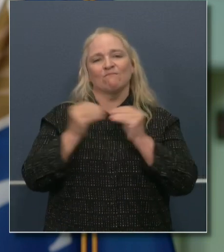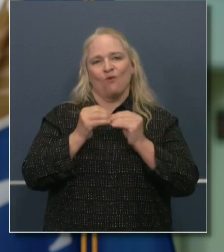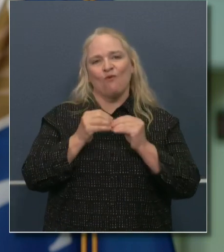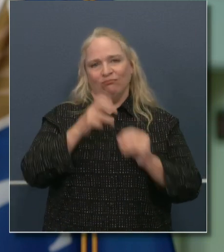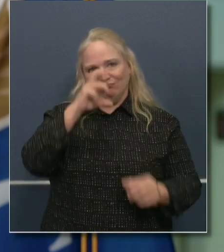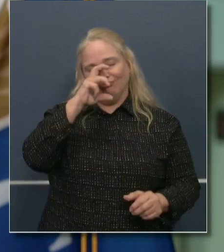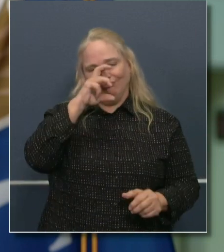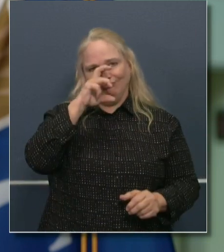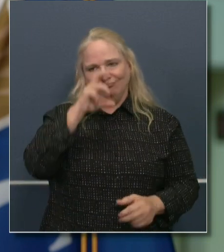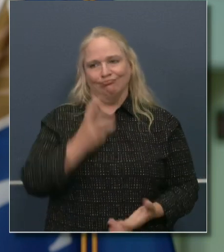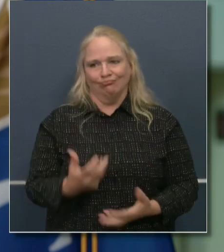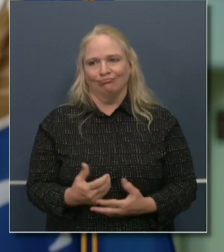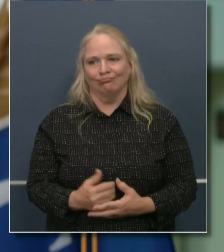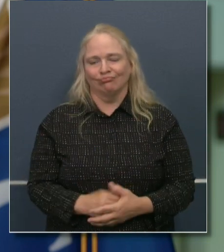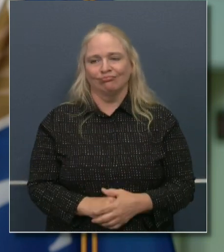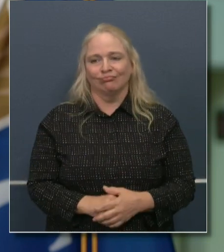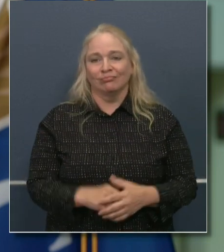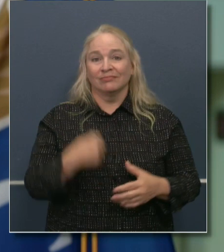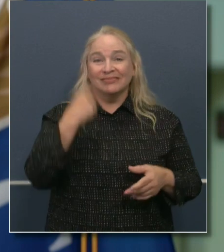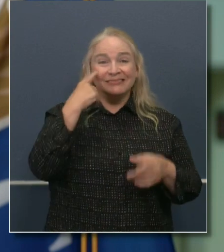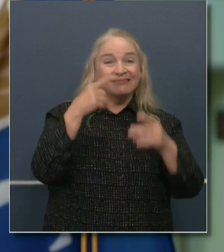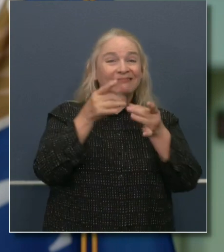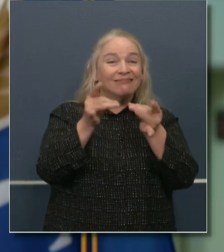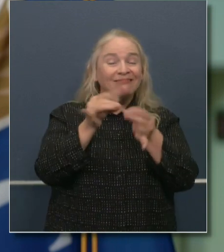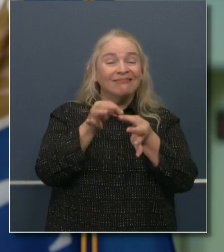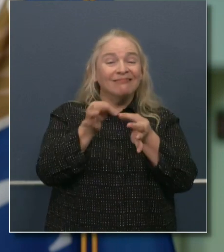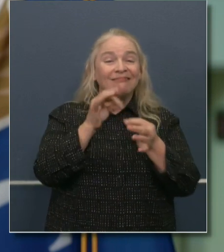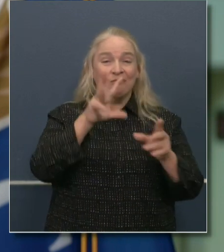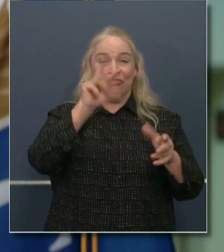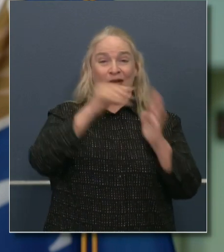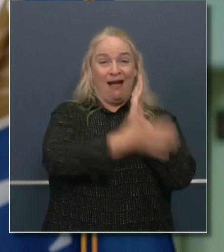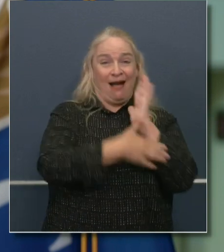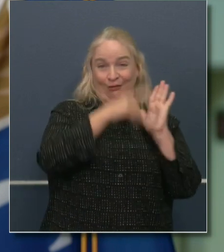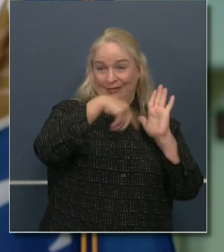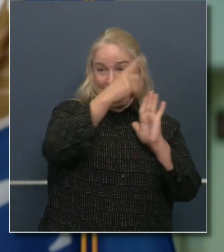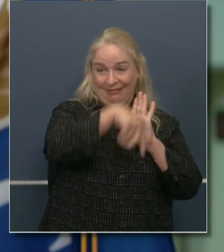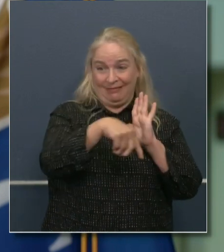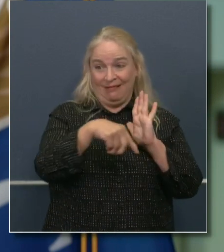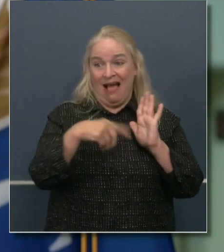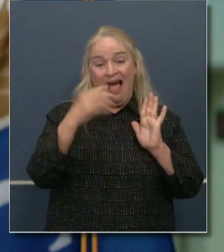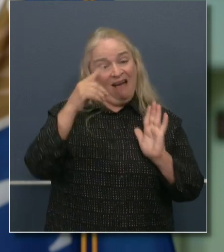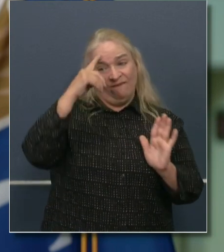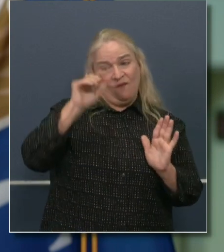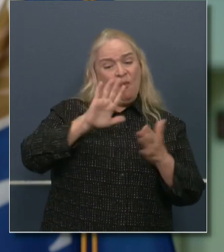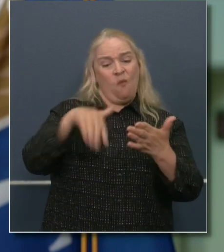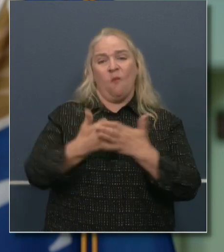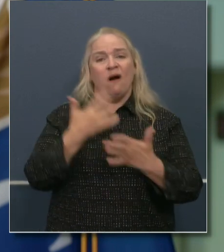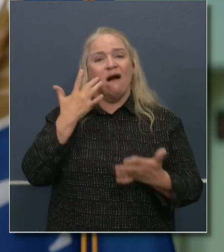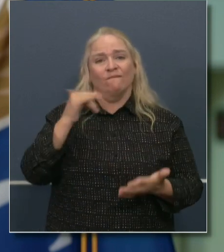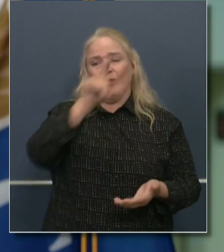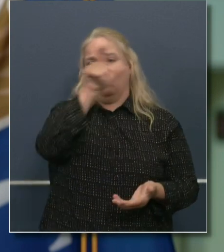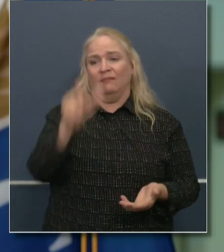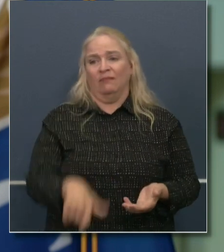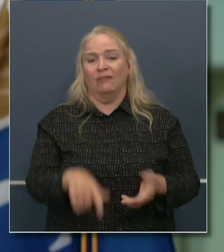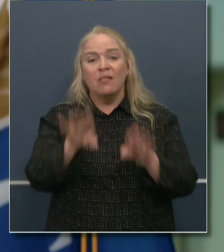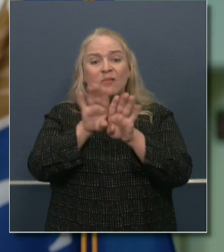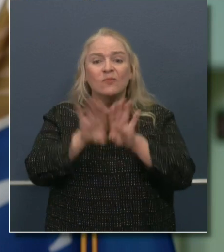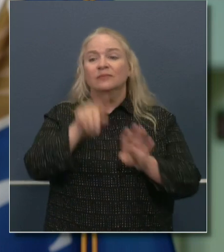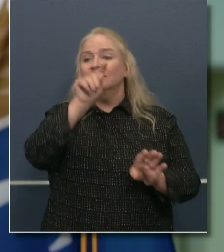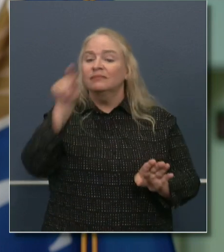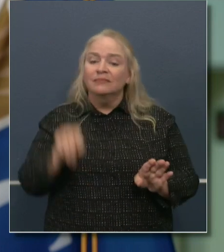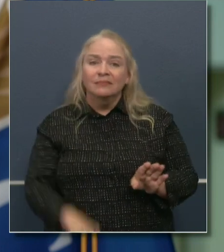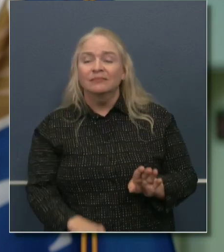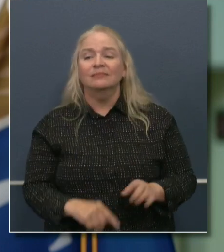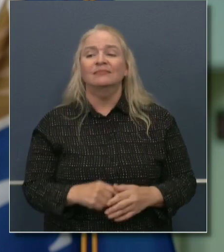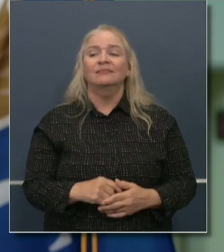monitoring list to additional sectors, but now broadened throughout the state of California as we see more and more counties entering